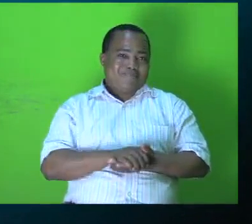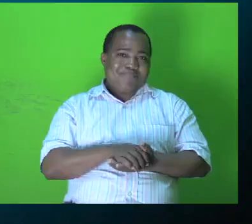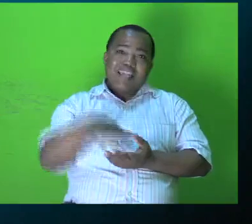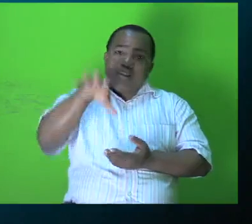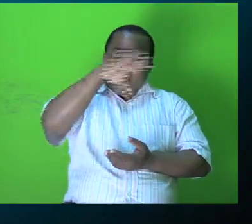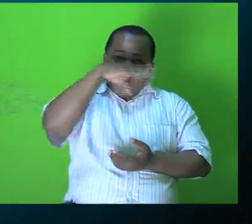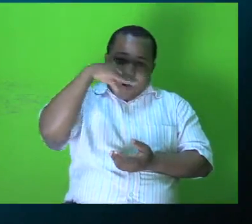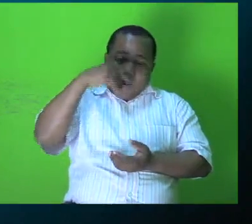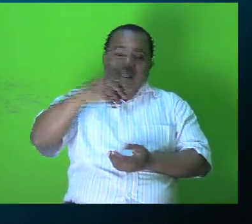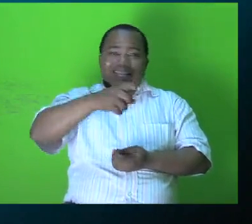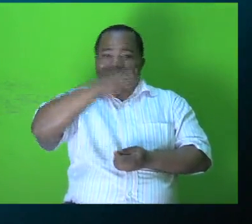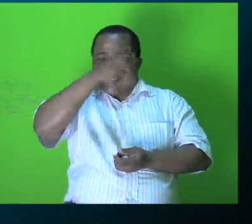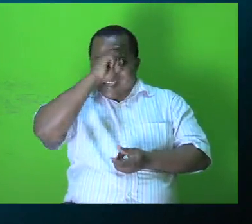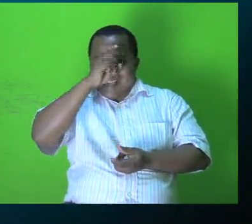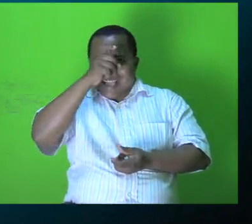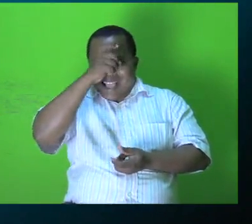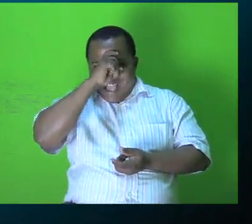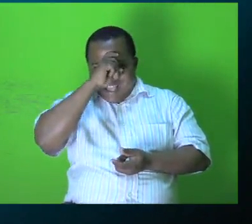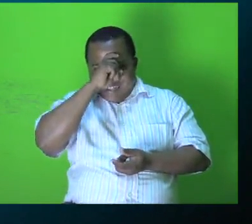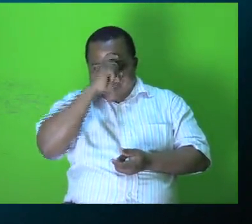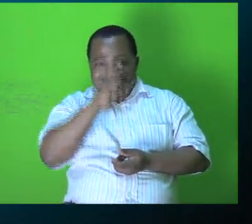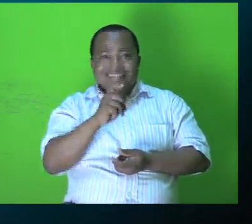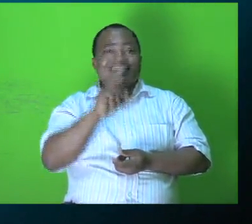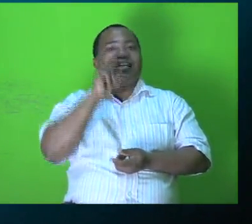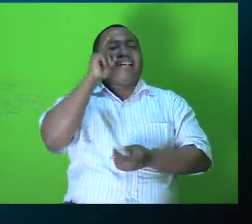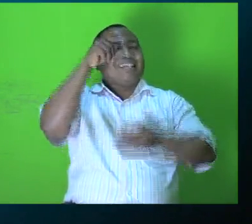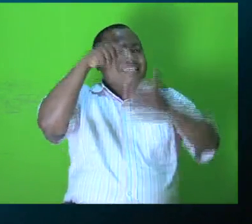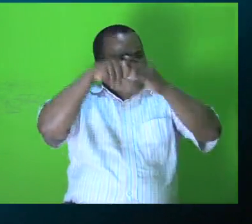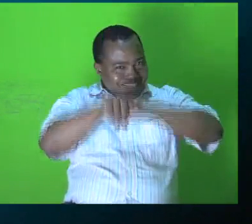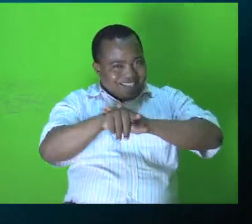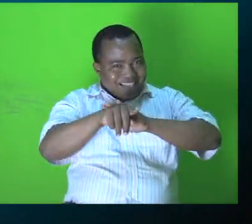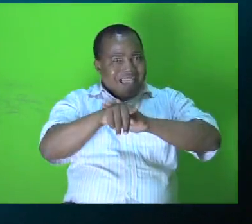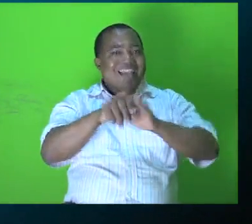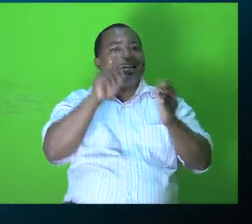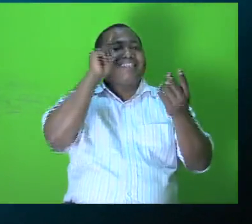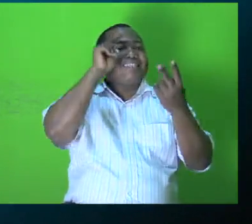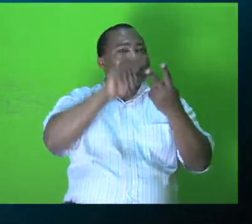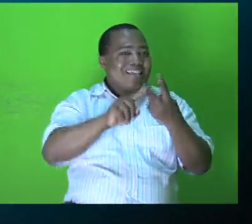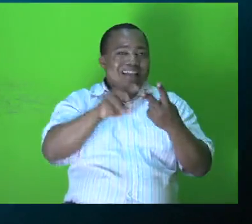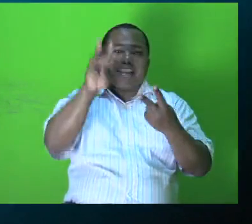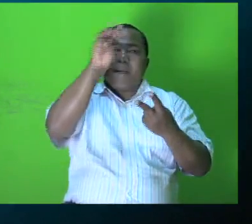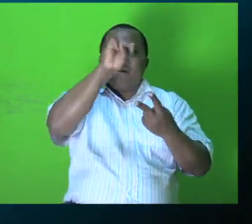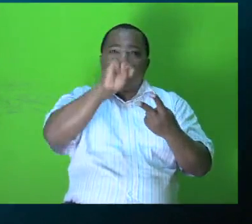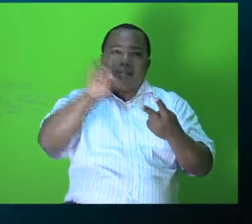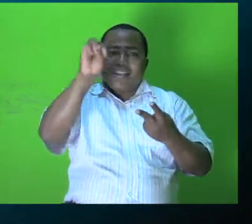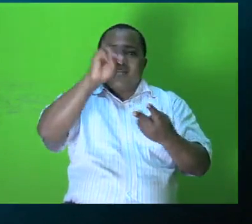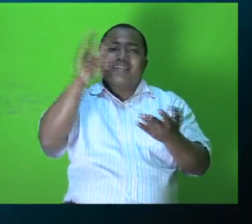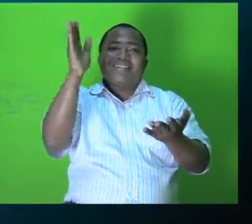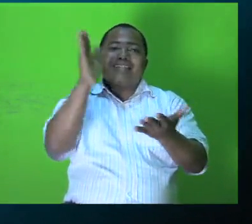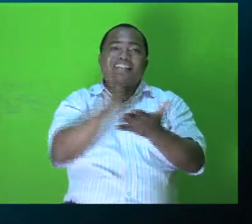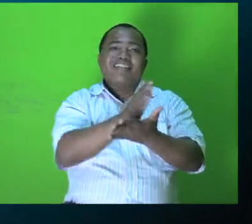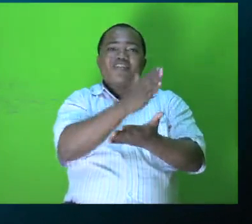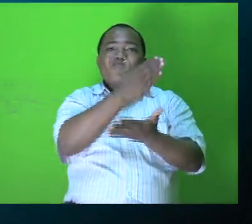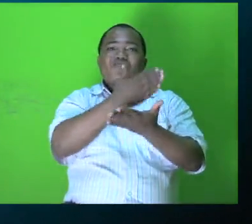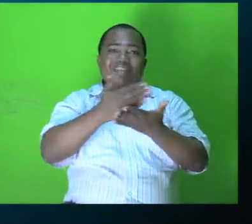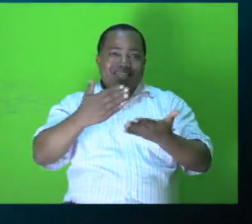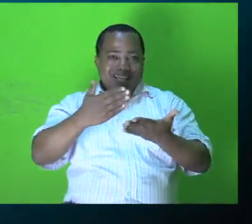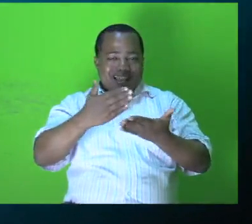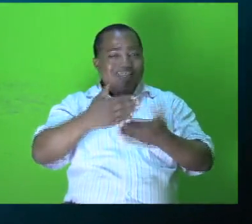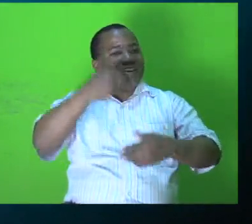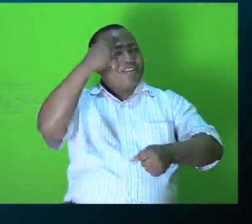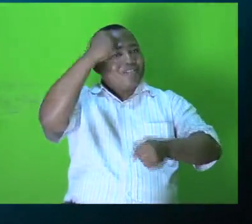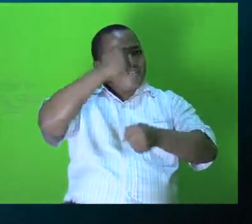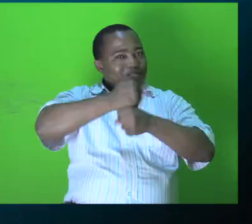Both secondary spermatocytes enter in the second meiotic division to